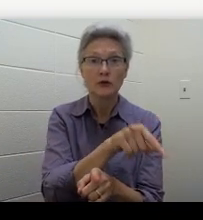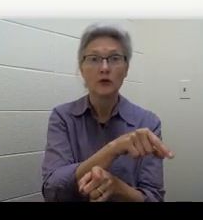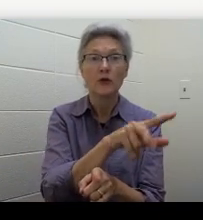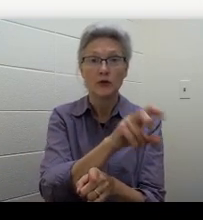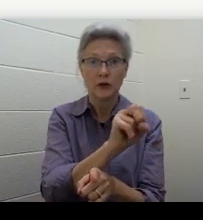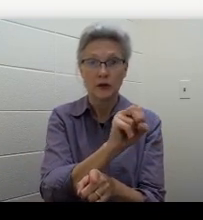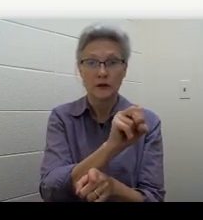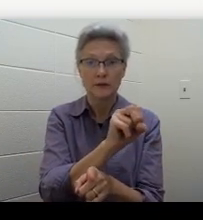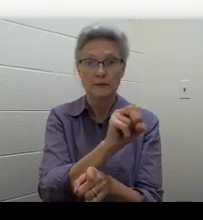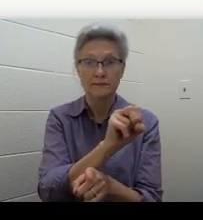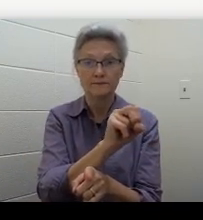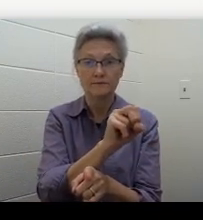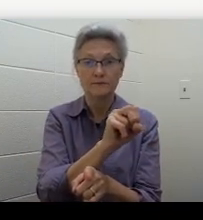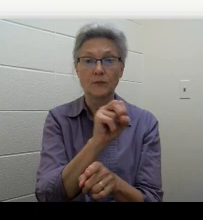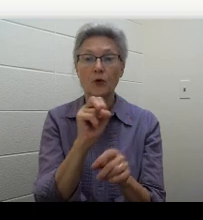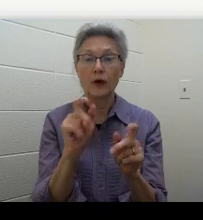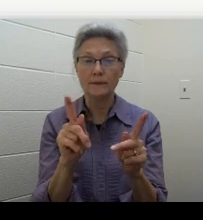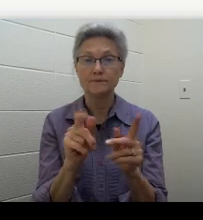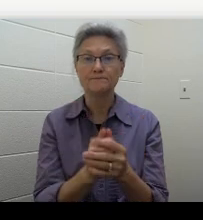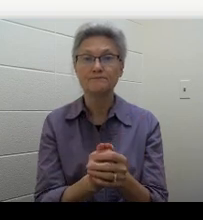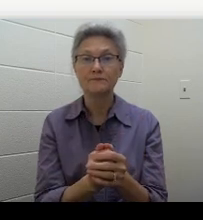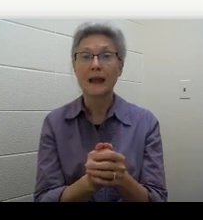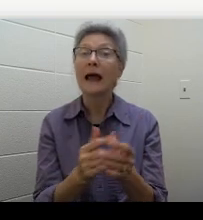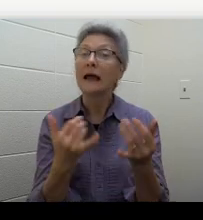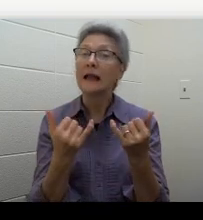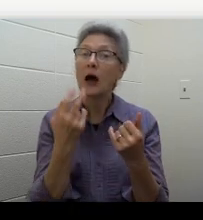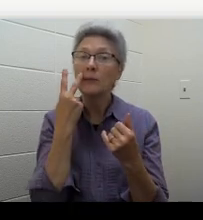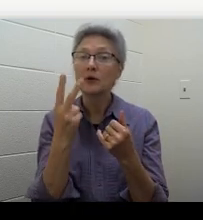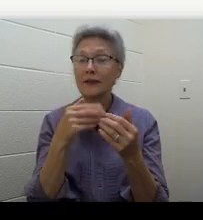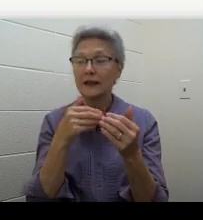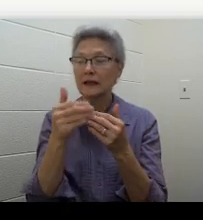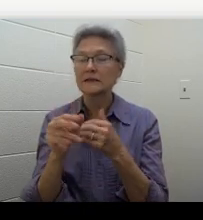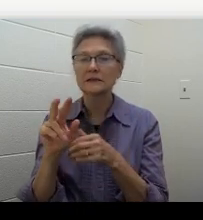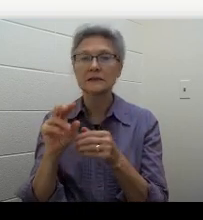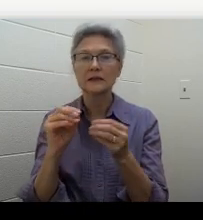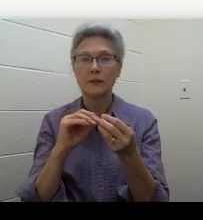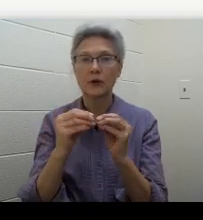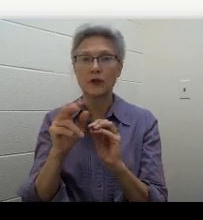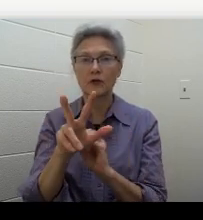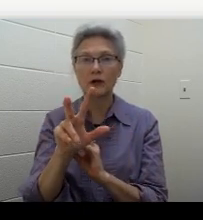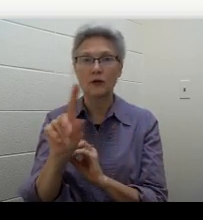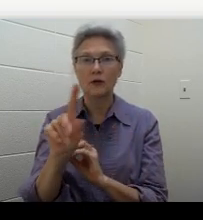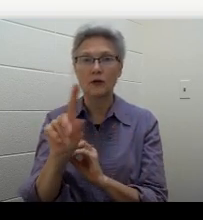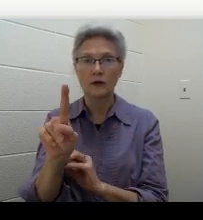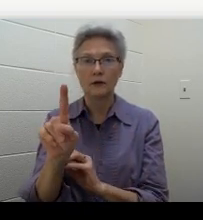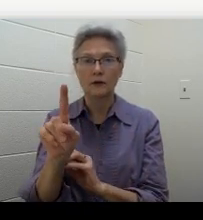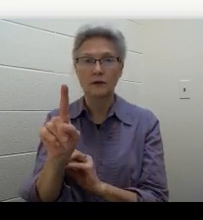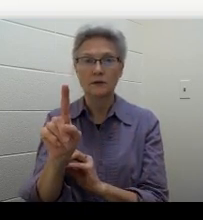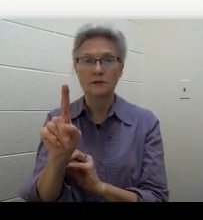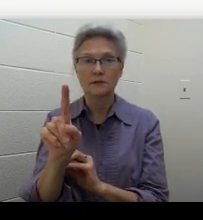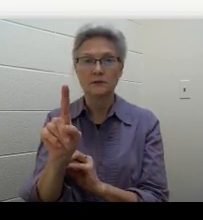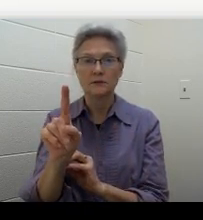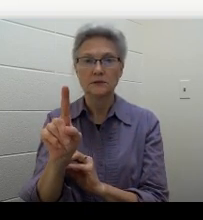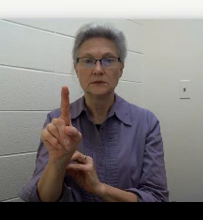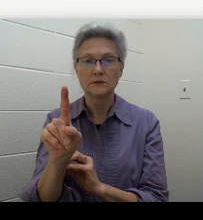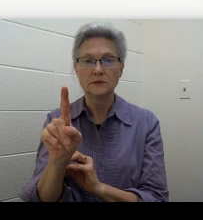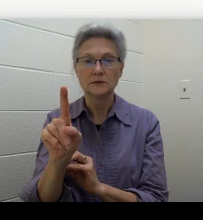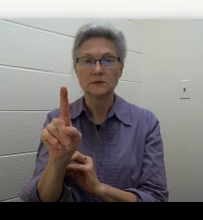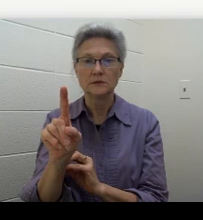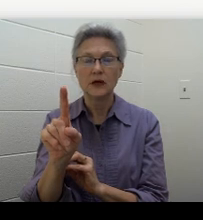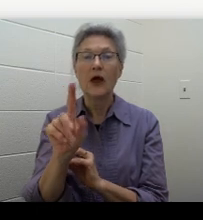30, okay? So now I'm looking at my next number of 31. Let's move this over